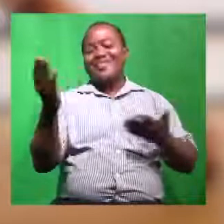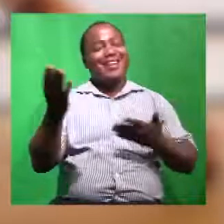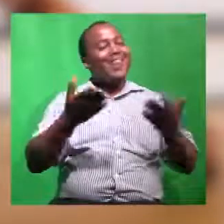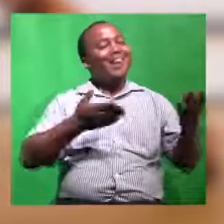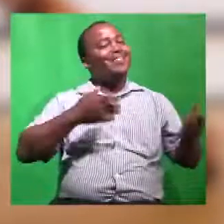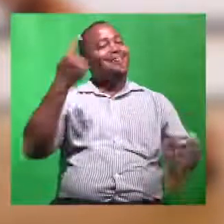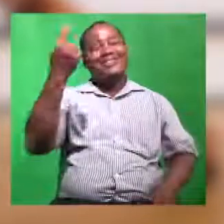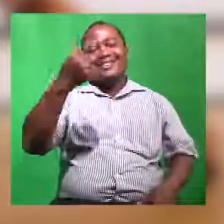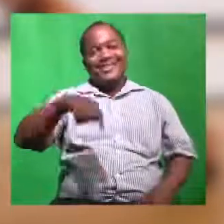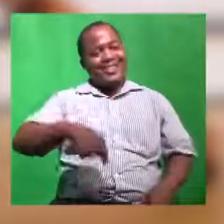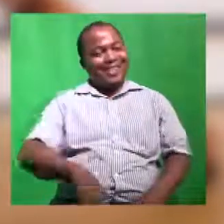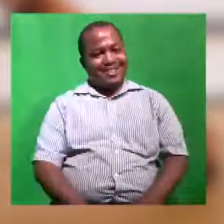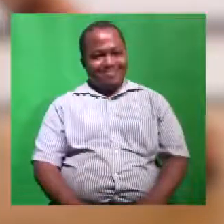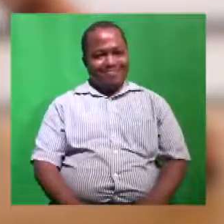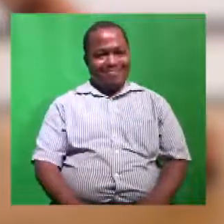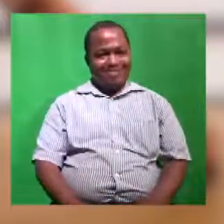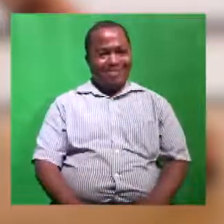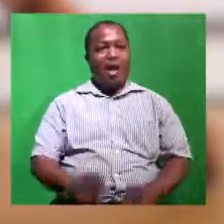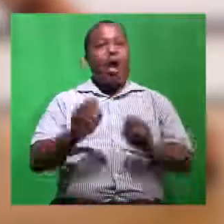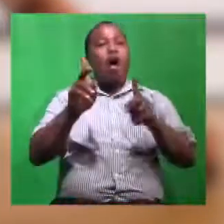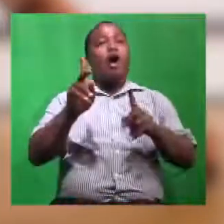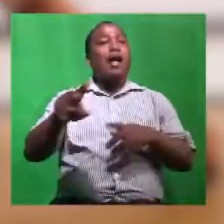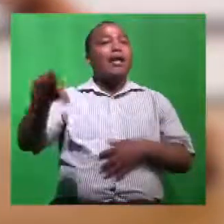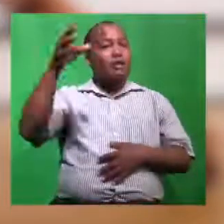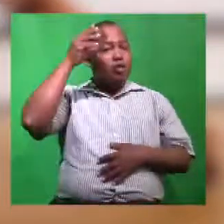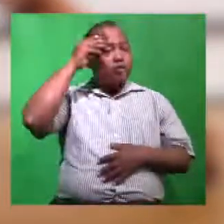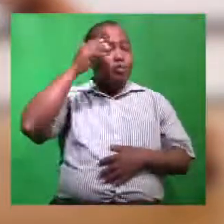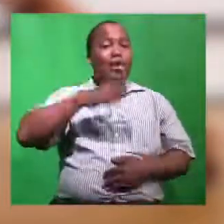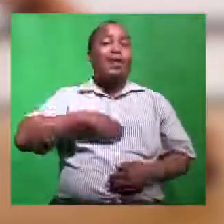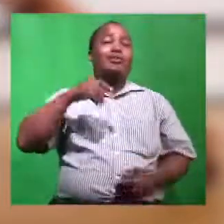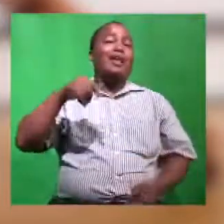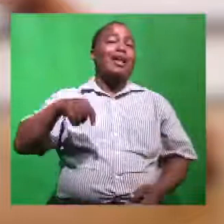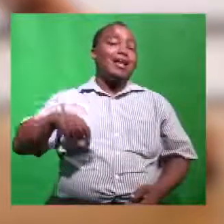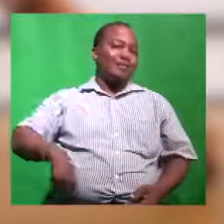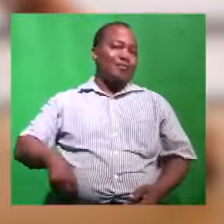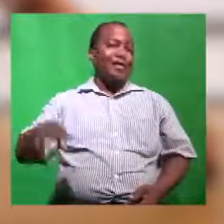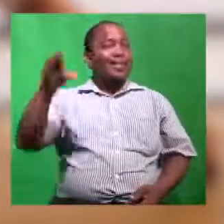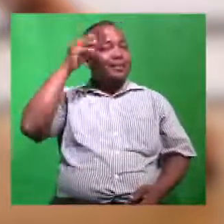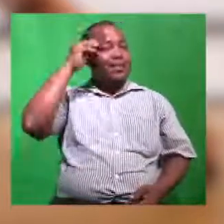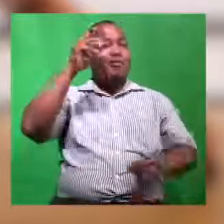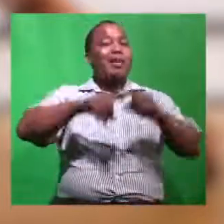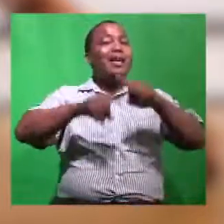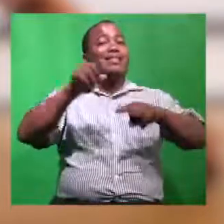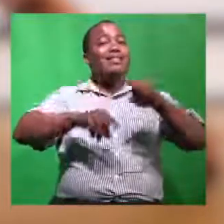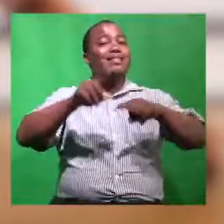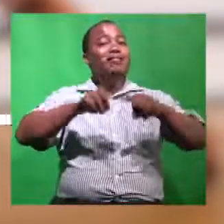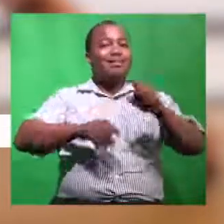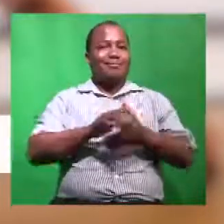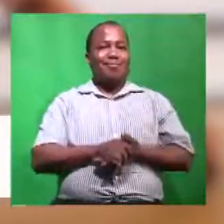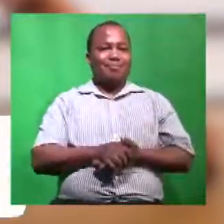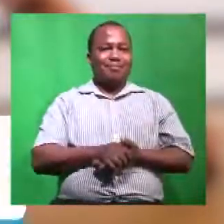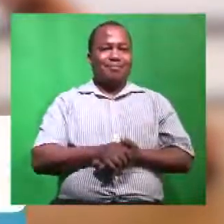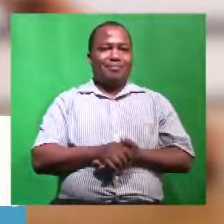welcome. So, my lesson today is civics in the area of